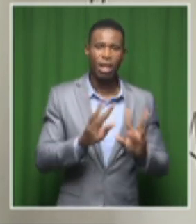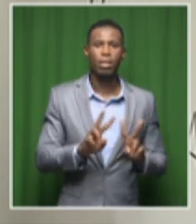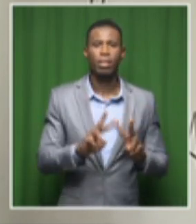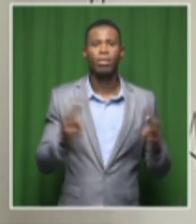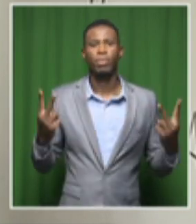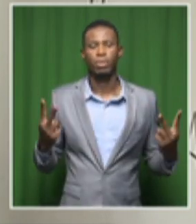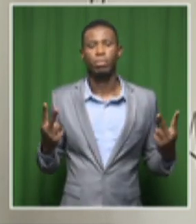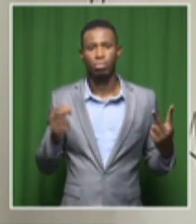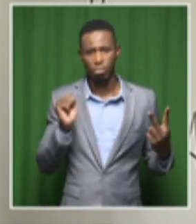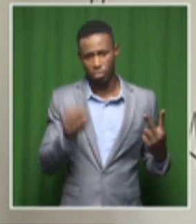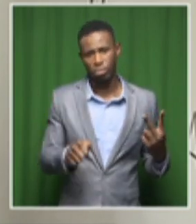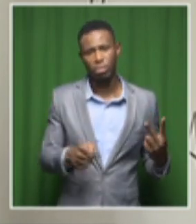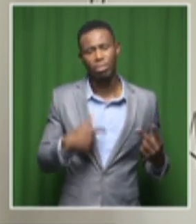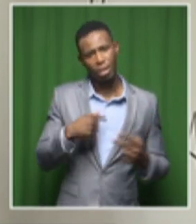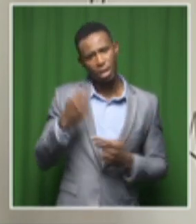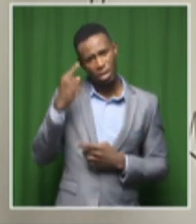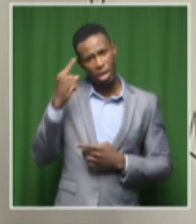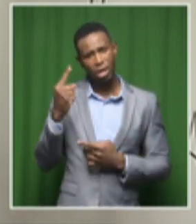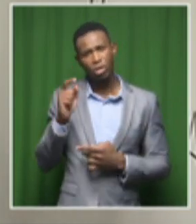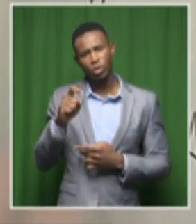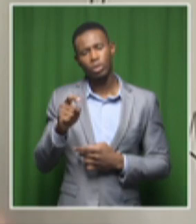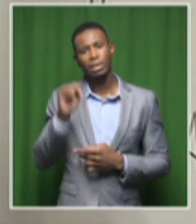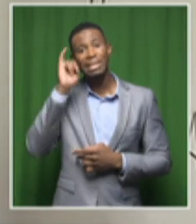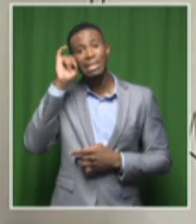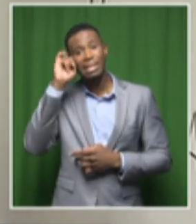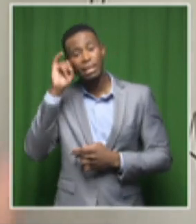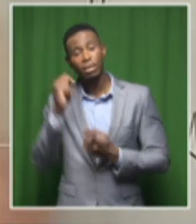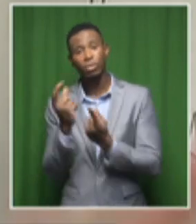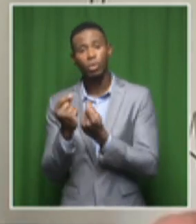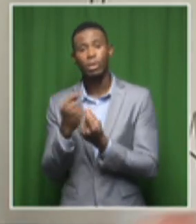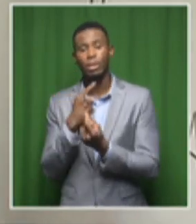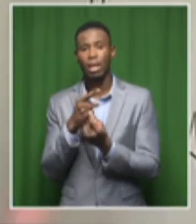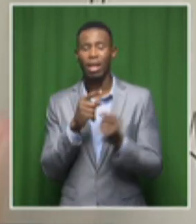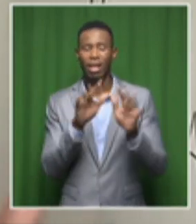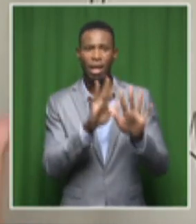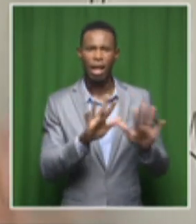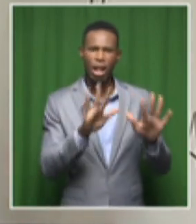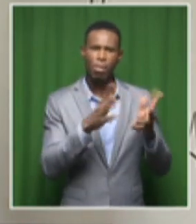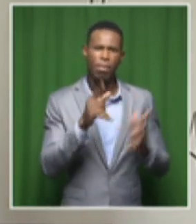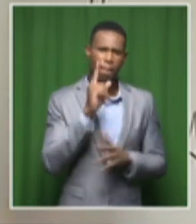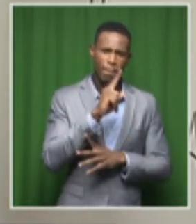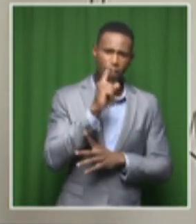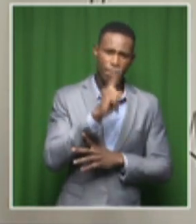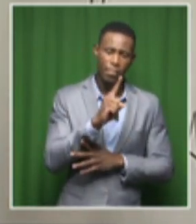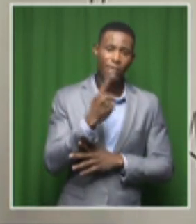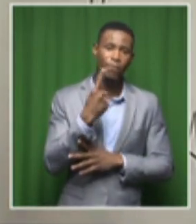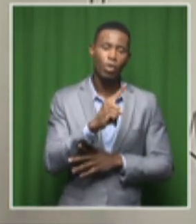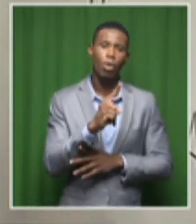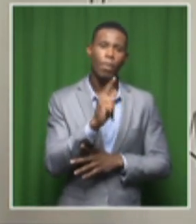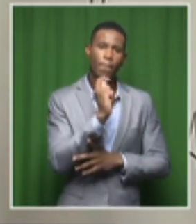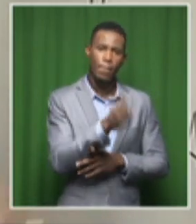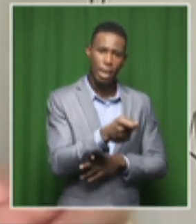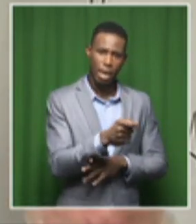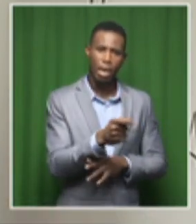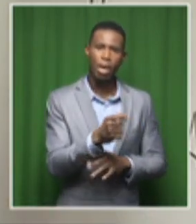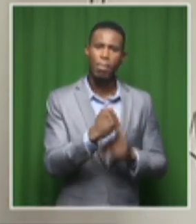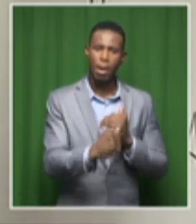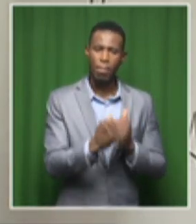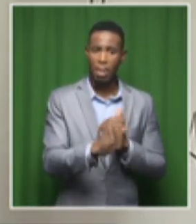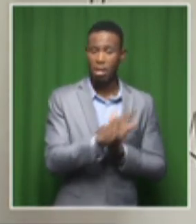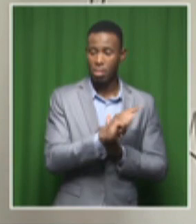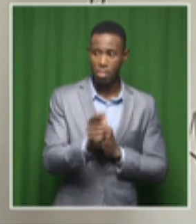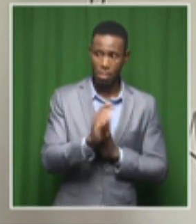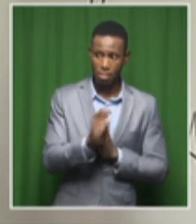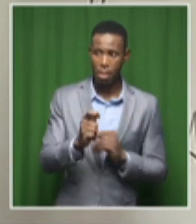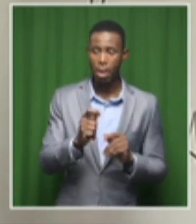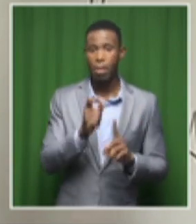if Instagram came out and said, okay, this color, maybe a pink, that is a paid for, but we verify the authenticity of